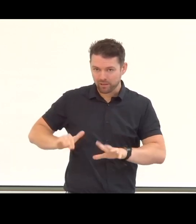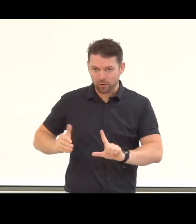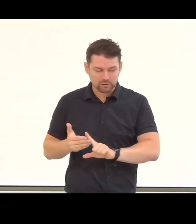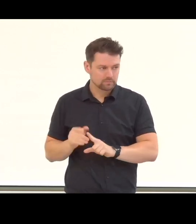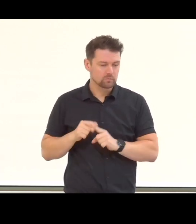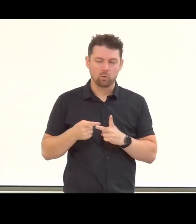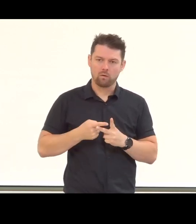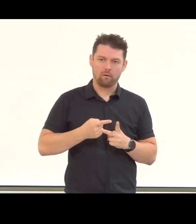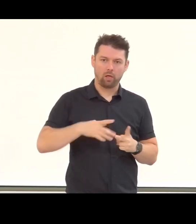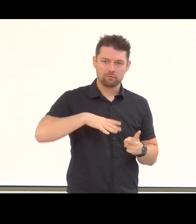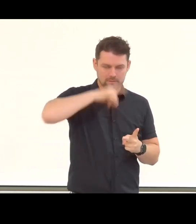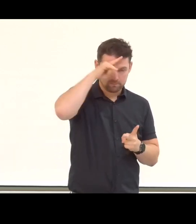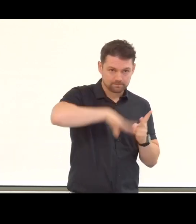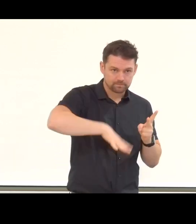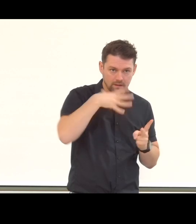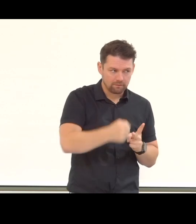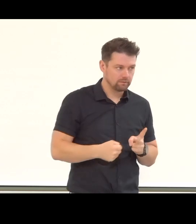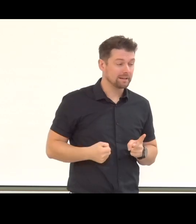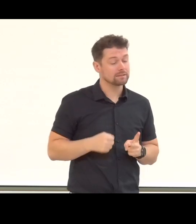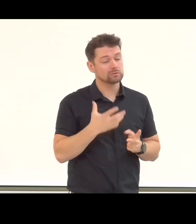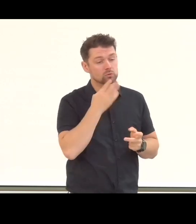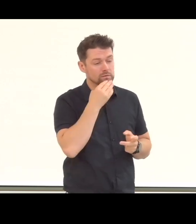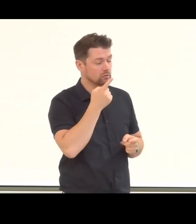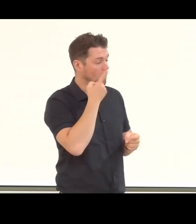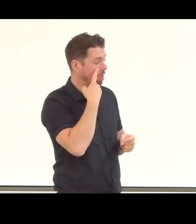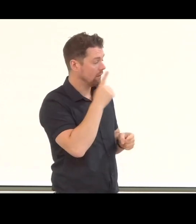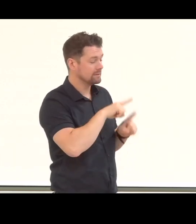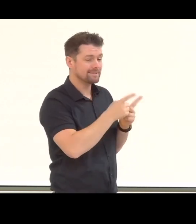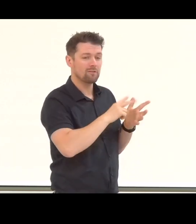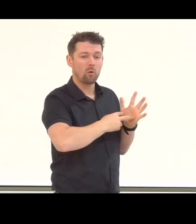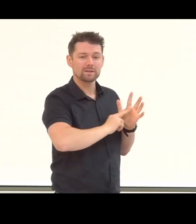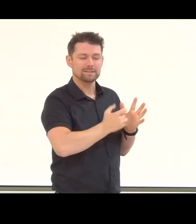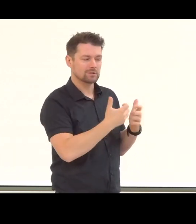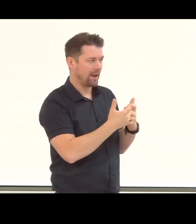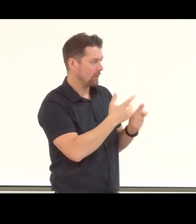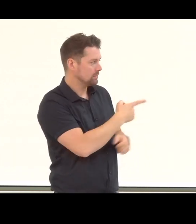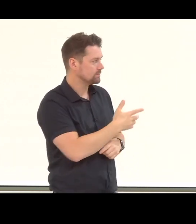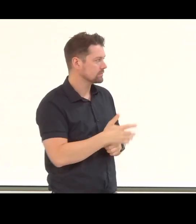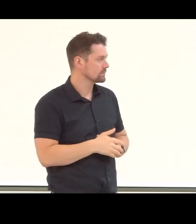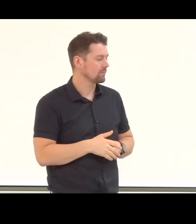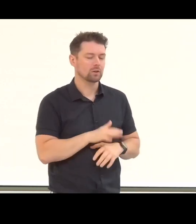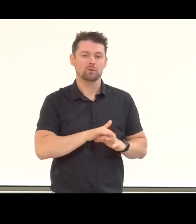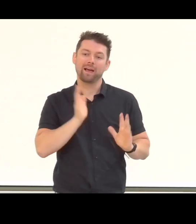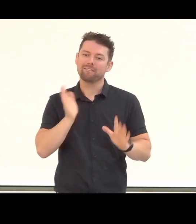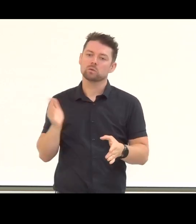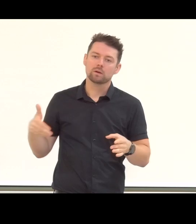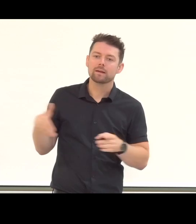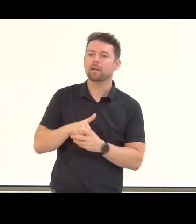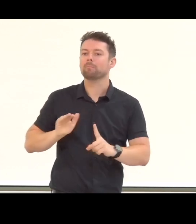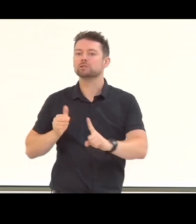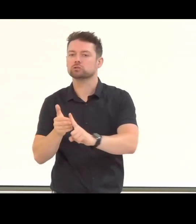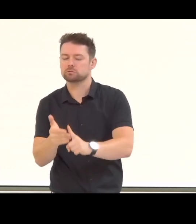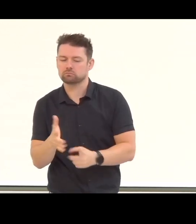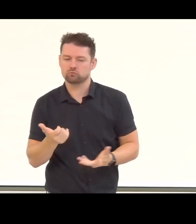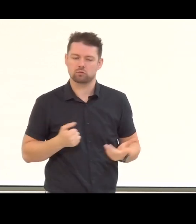experience, I think it's always good to kind of just see how other organizations work, and it's a rather low bar instead of like joining an actual mission, just to see like